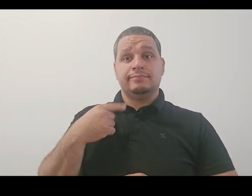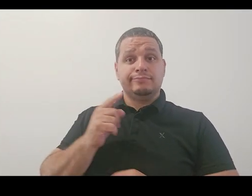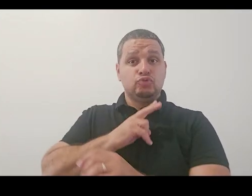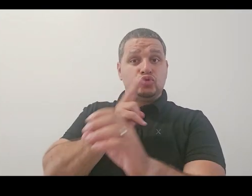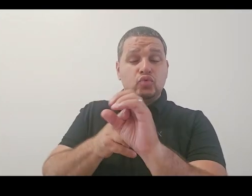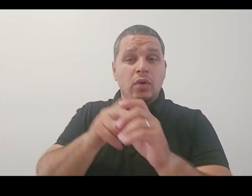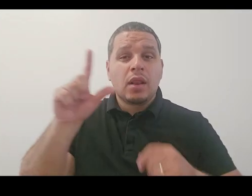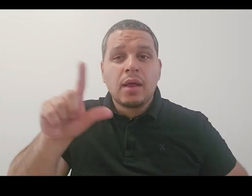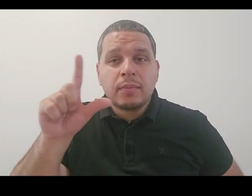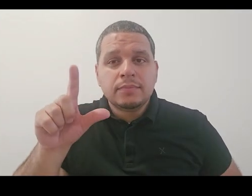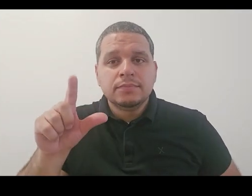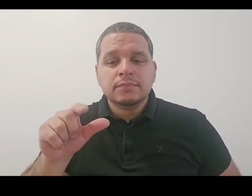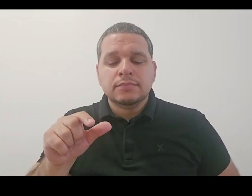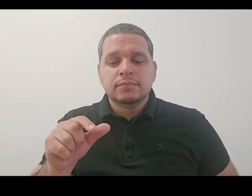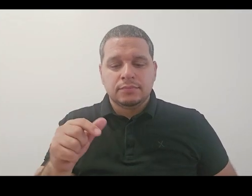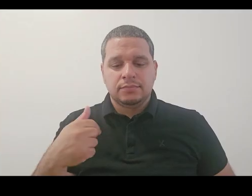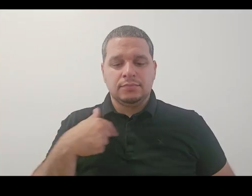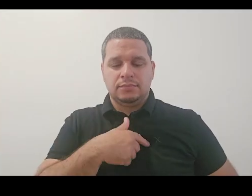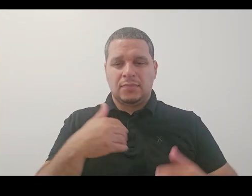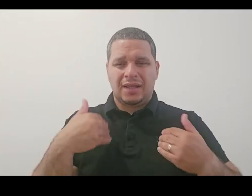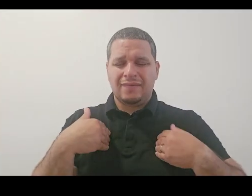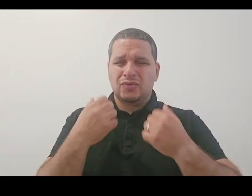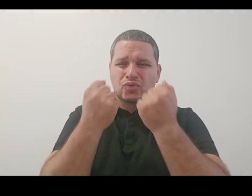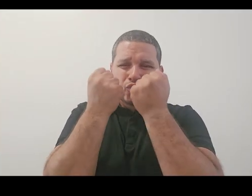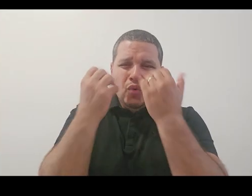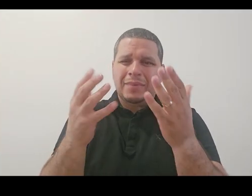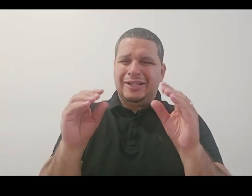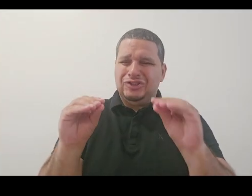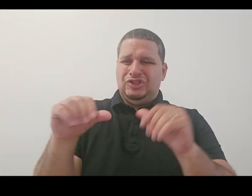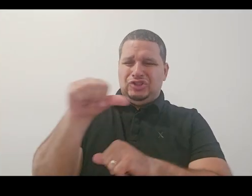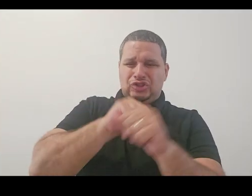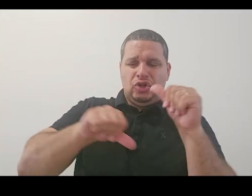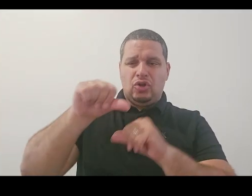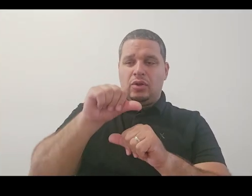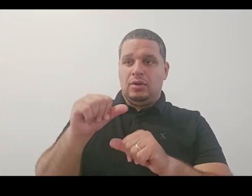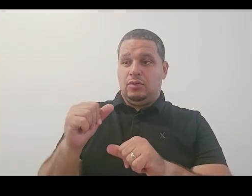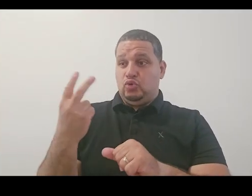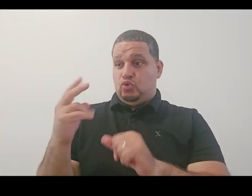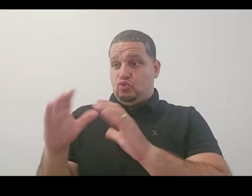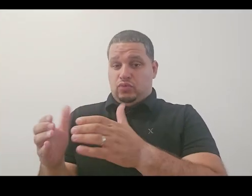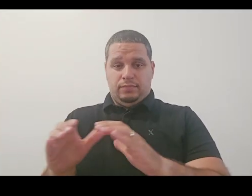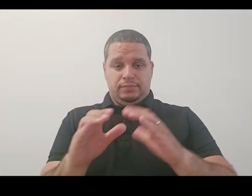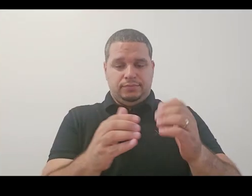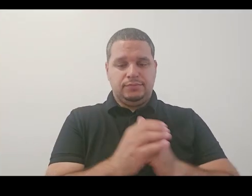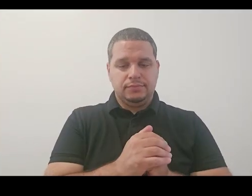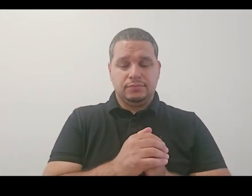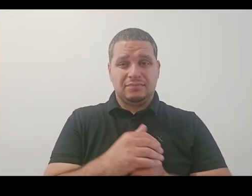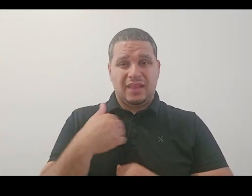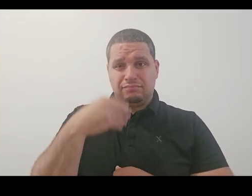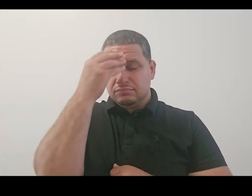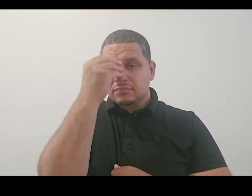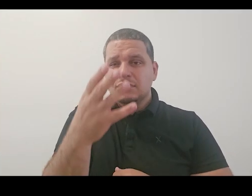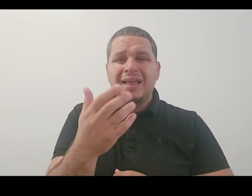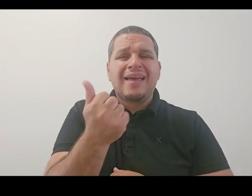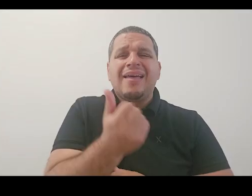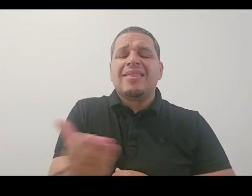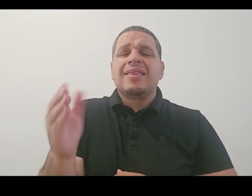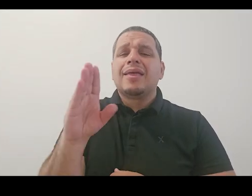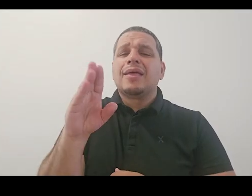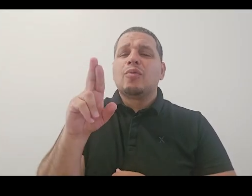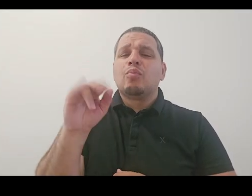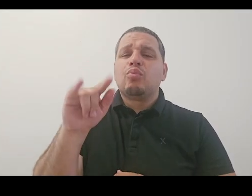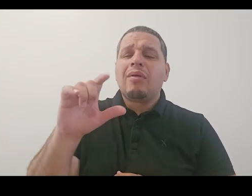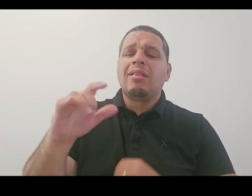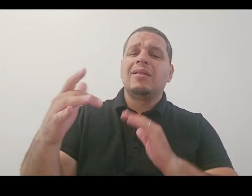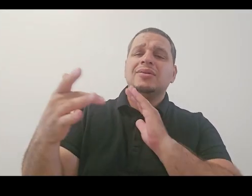at the library is that we have so much to teach each other, those two groups. I can tell you anything about